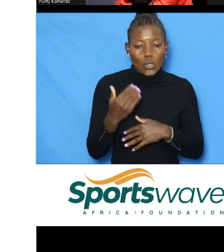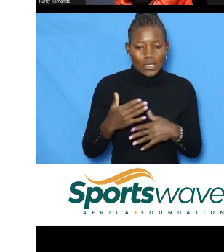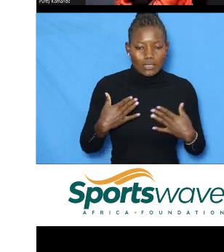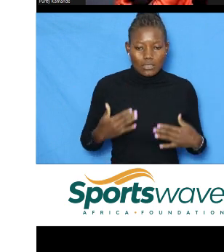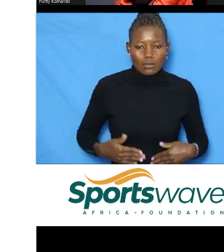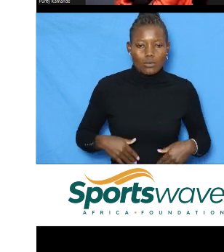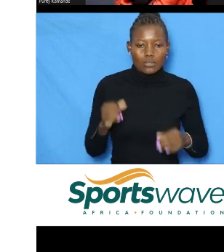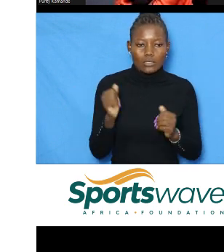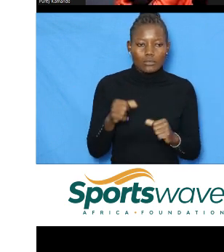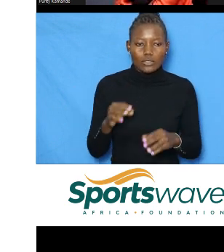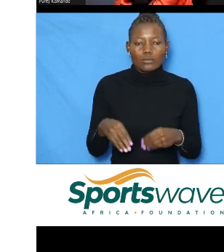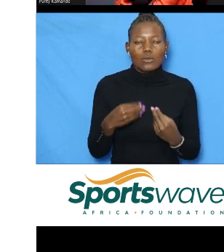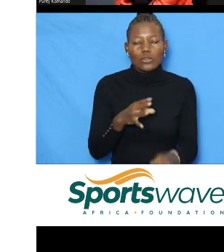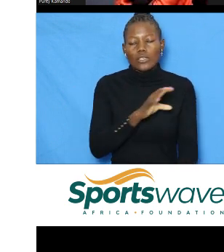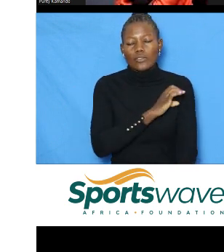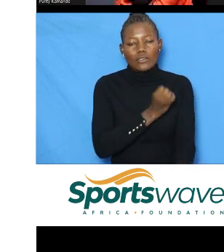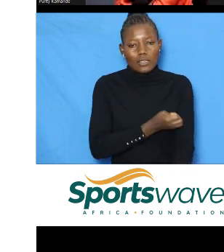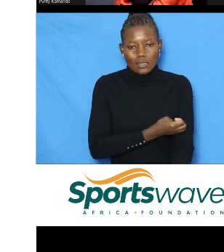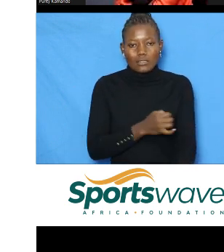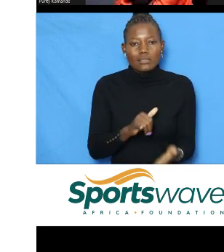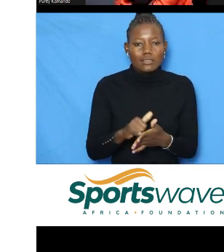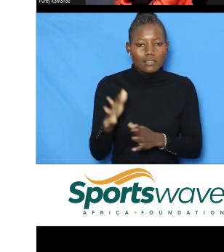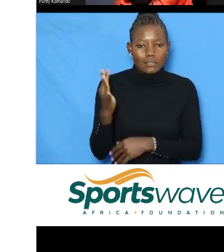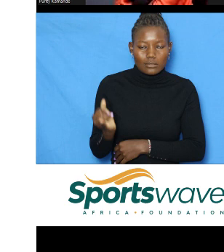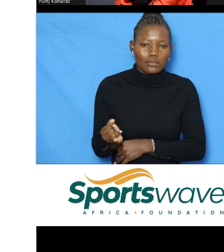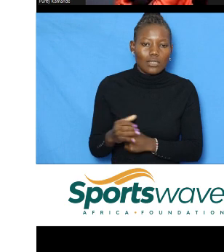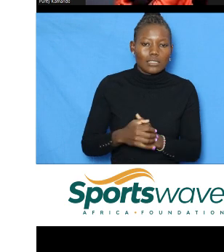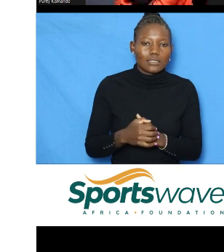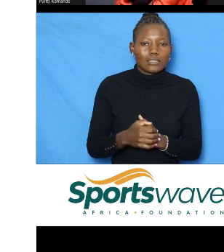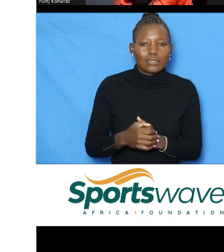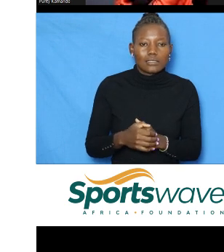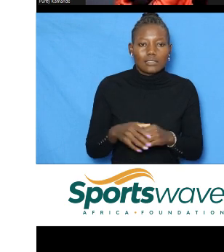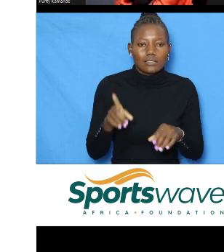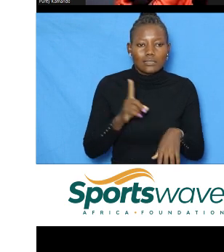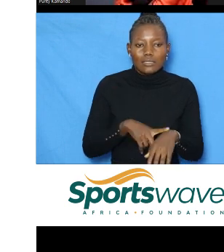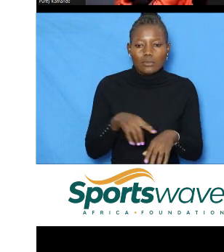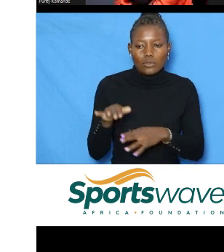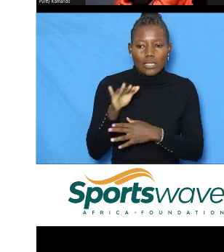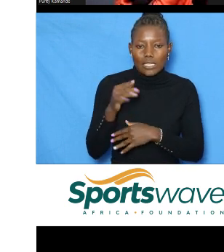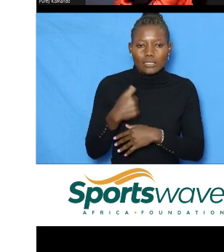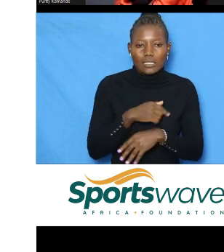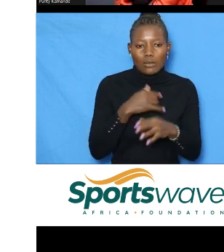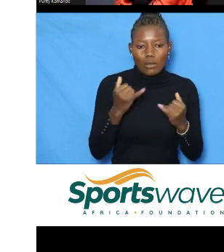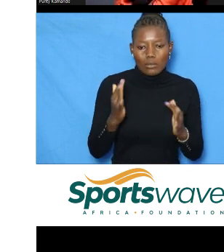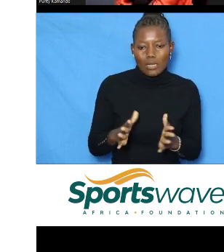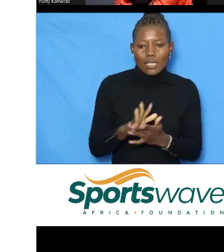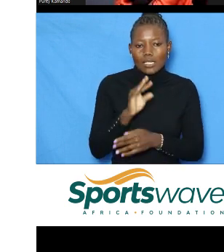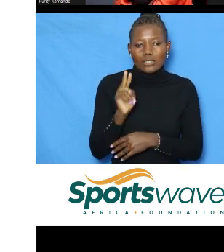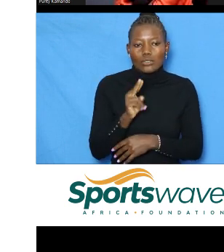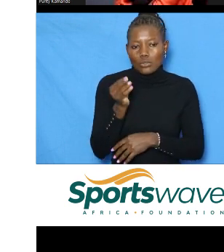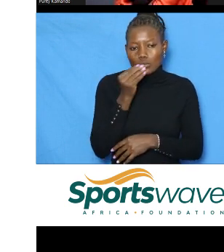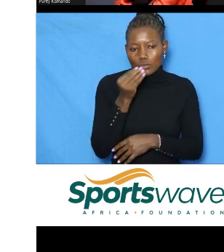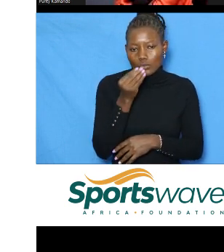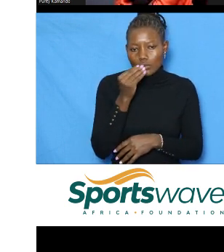turns to fat to provide energy. That's why even as we ask our athletes to consume food, even if they're decreasing their